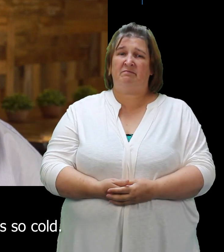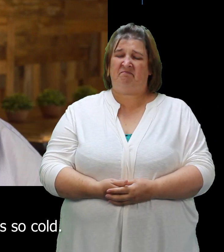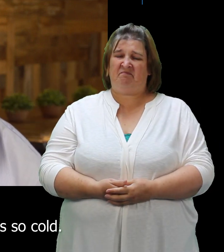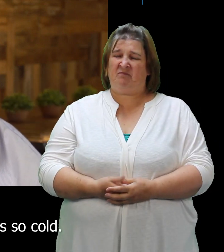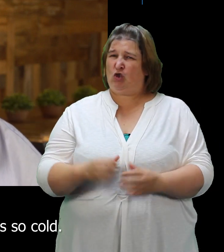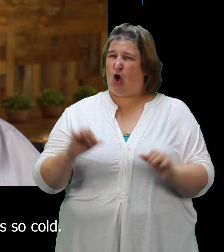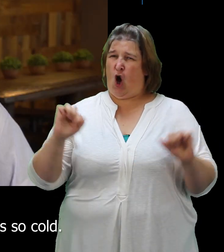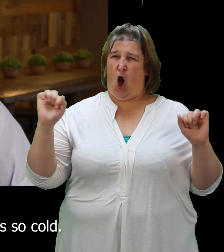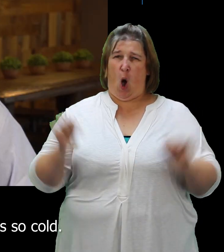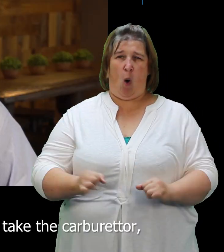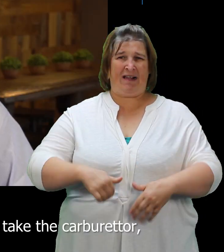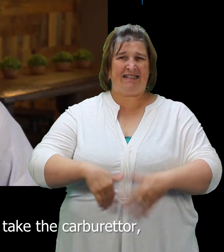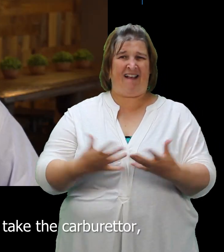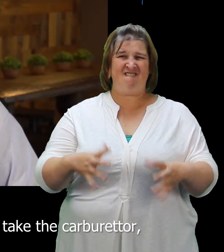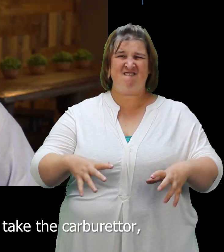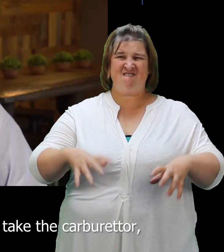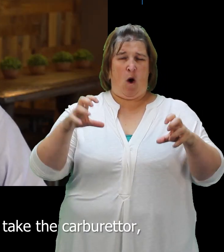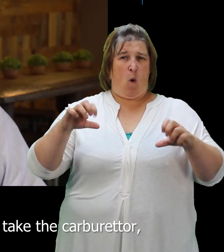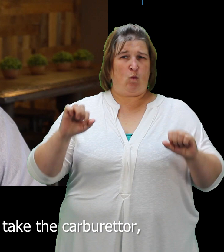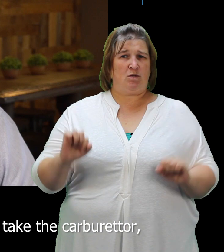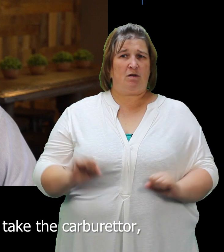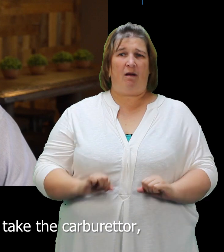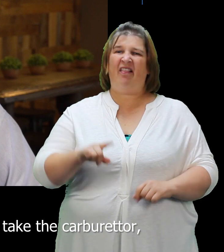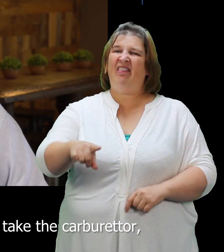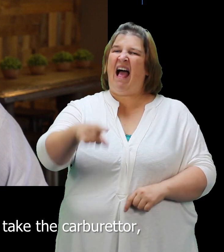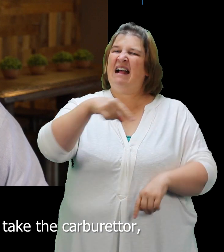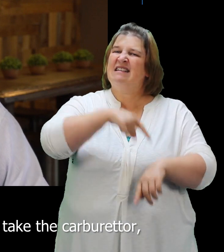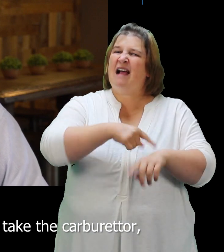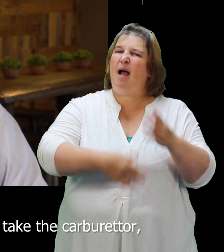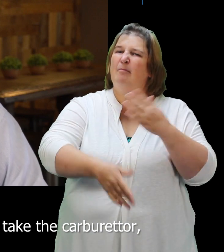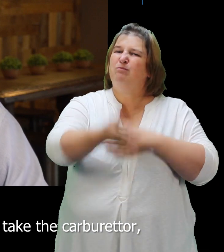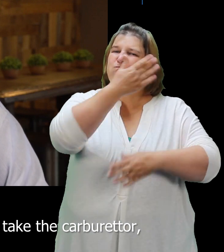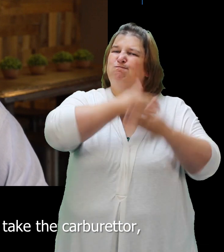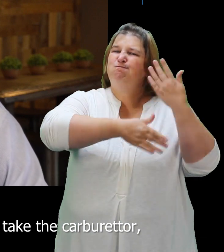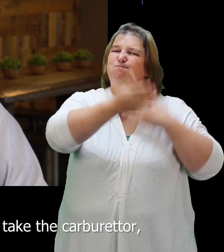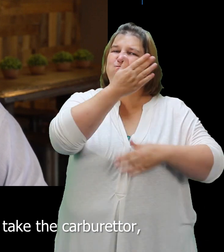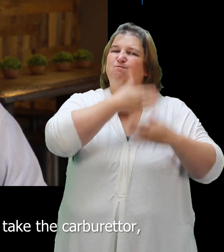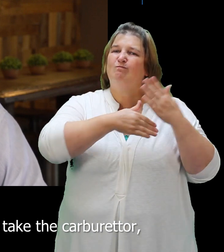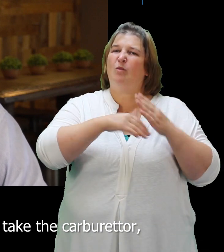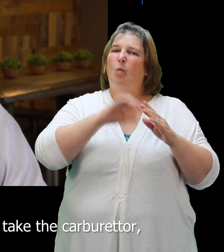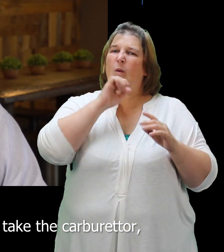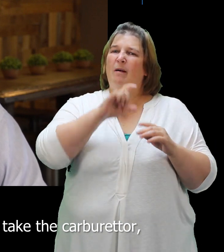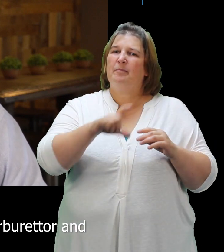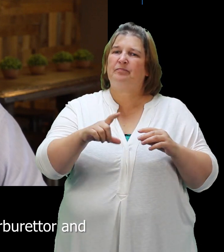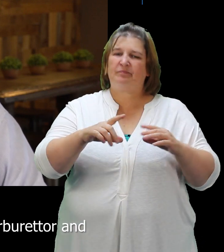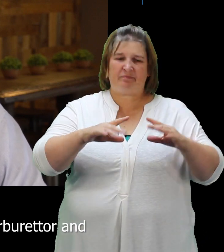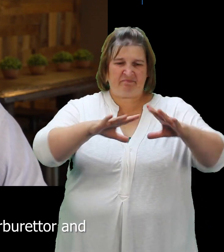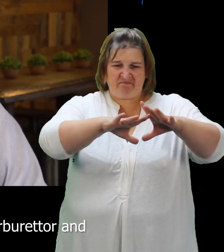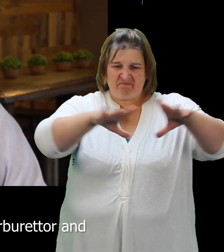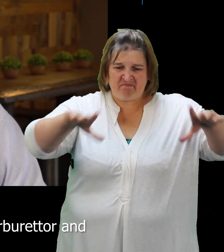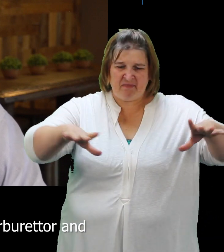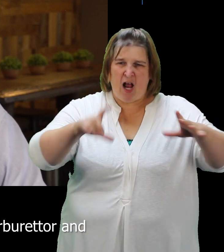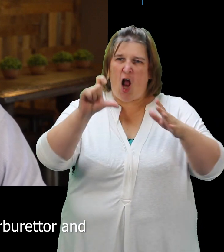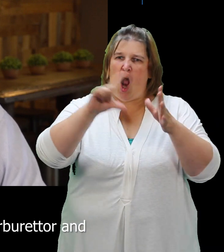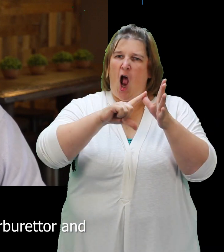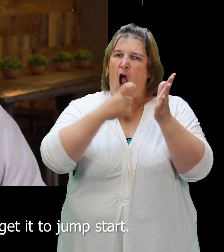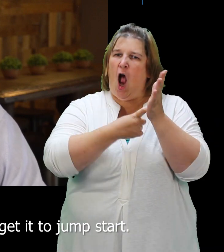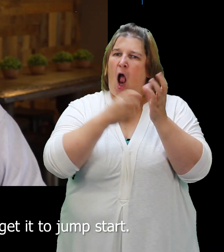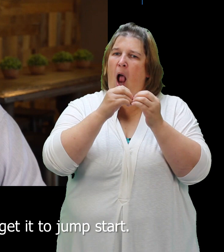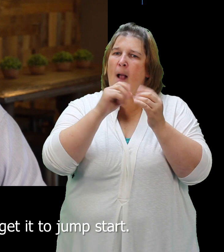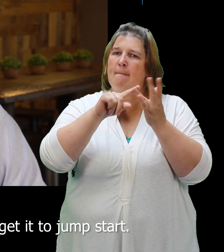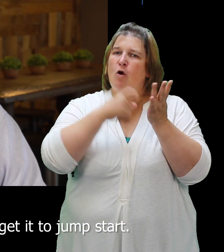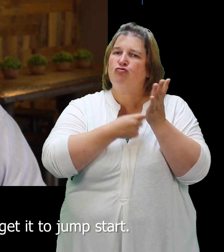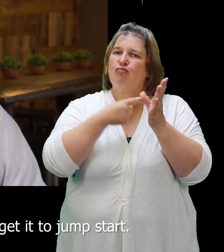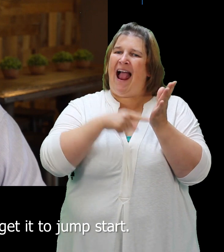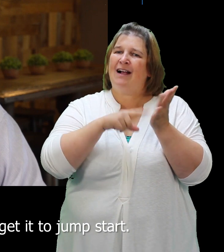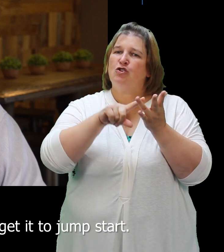it was so cold. Back in those days, they would oftentimes take the carburetor, the breather off the top of the carburetor and pour a